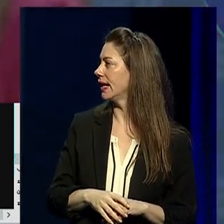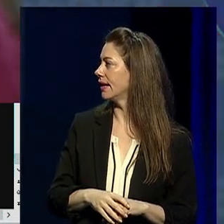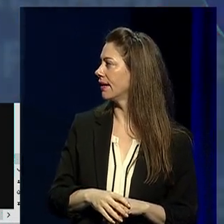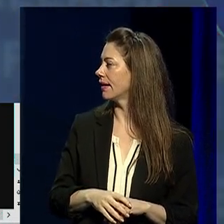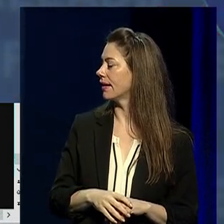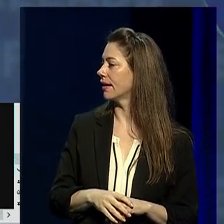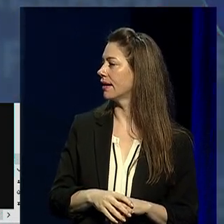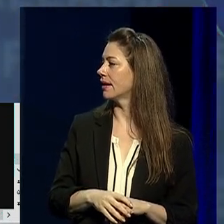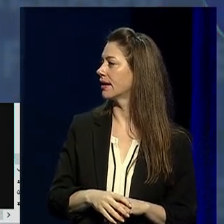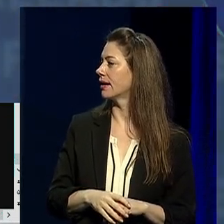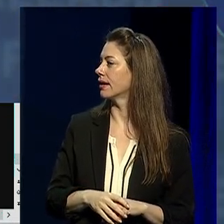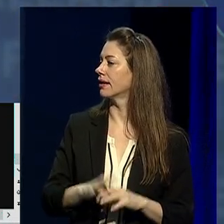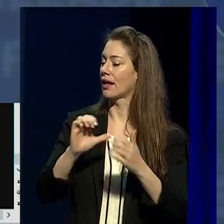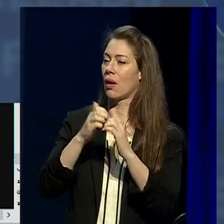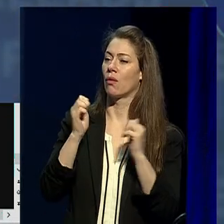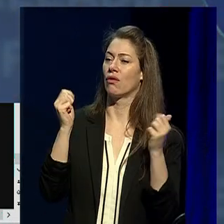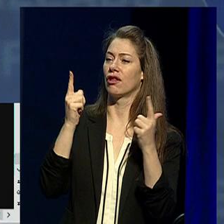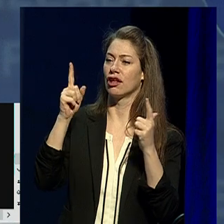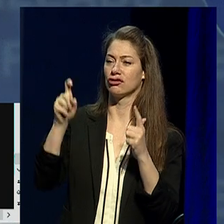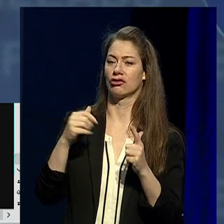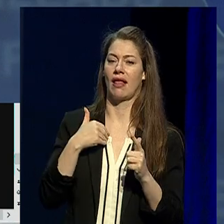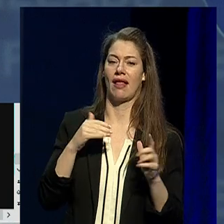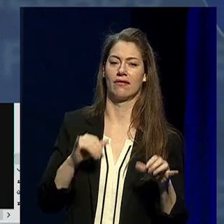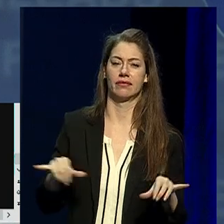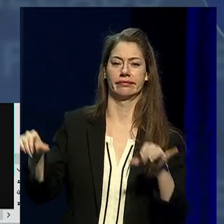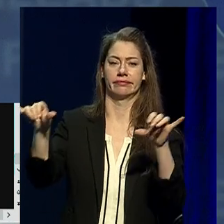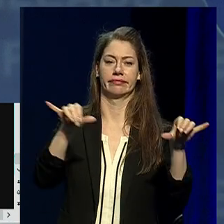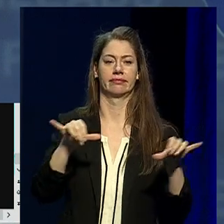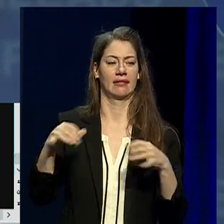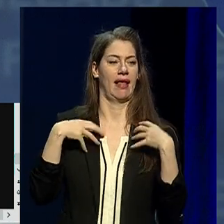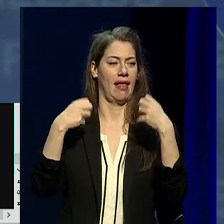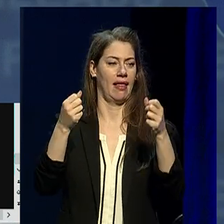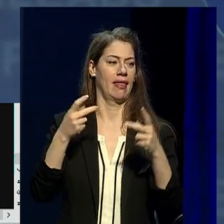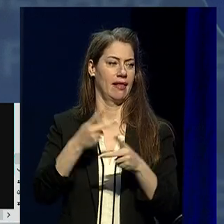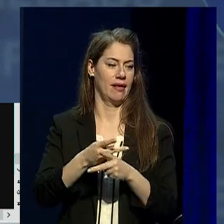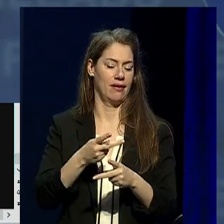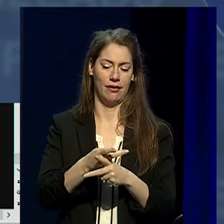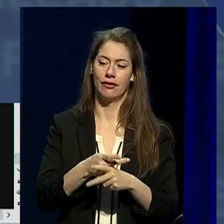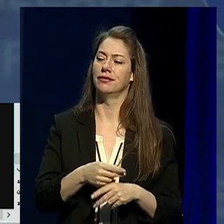How everyone should have universal health care.